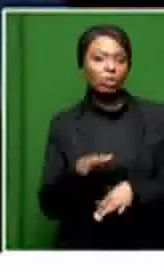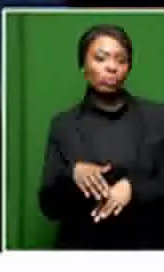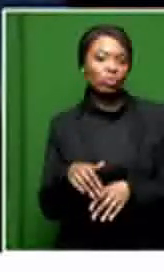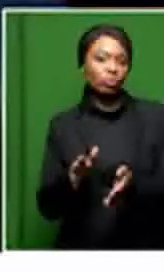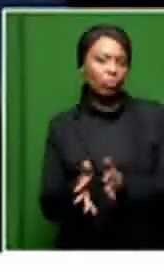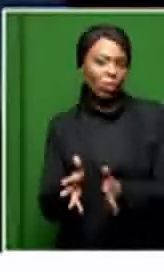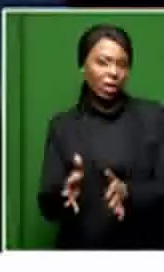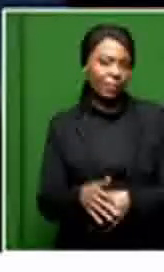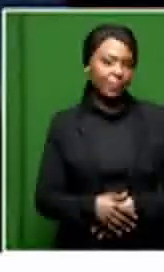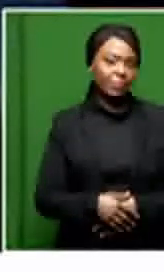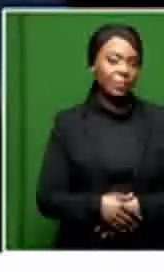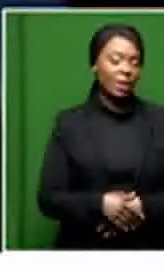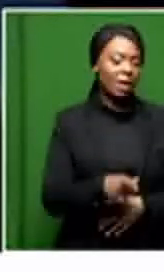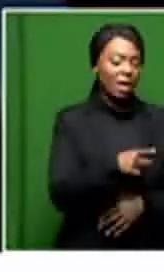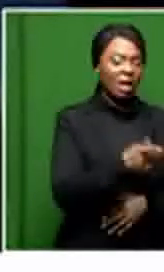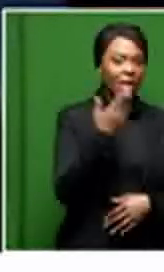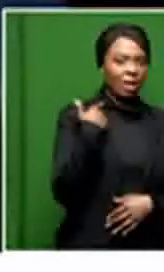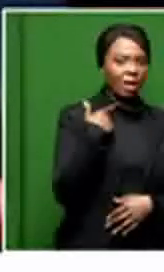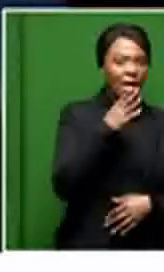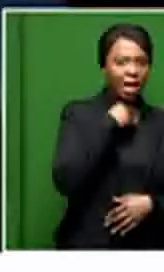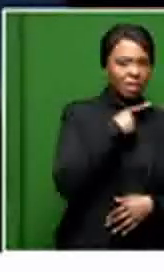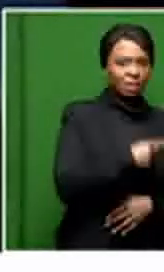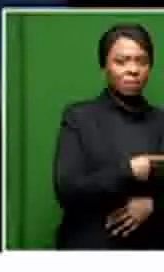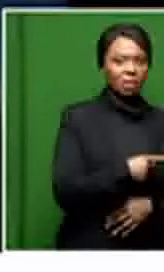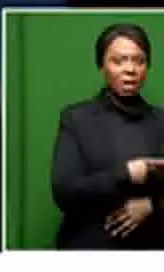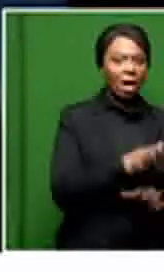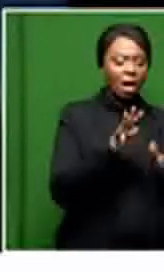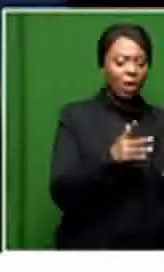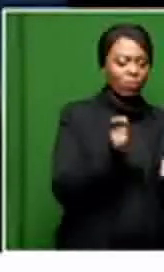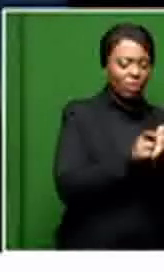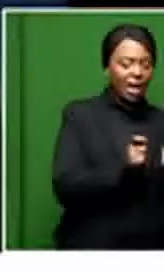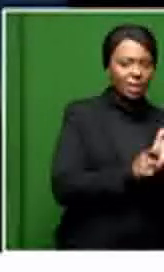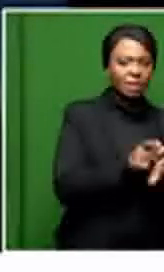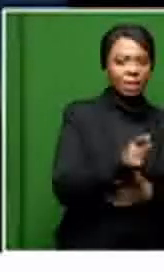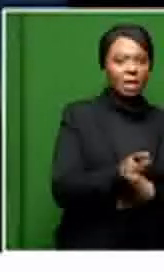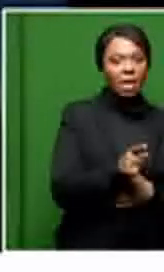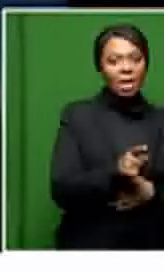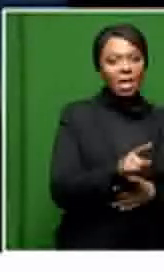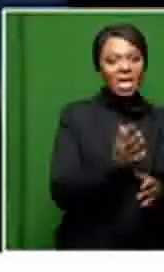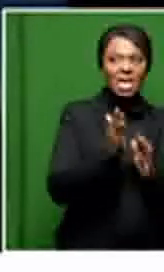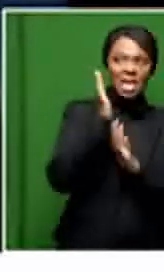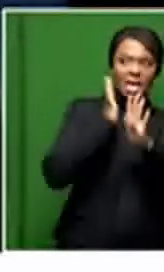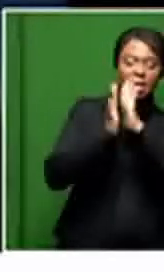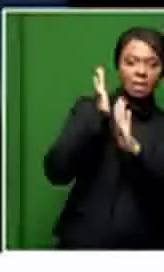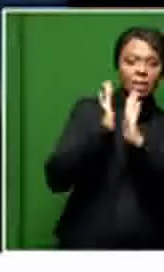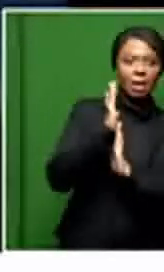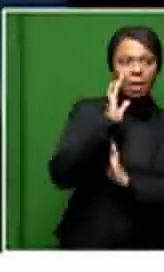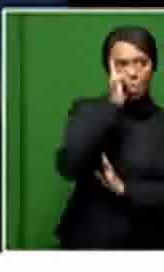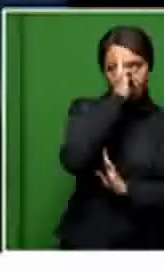the history of Black Rugby." And I thought, how do you tell the story? How do you write a story where there are